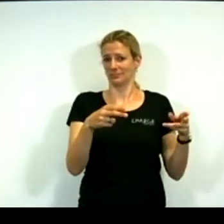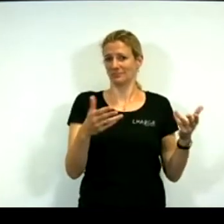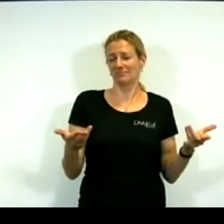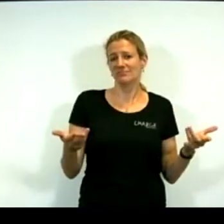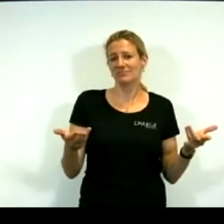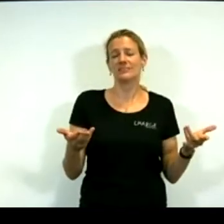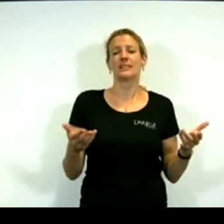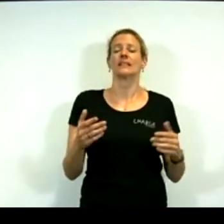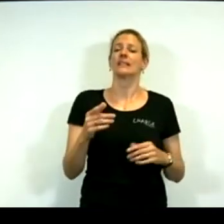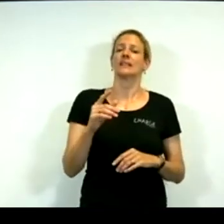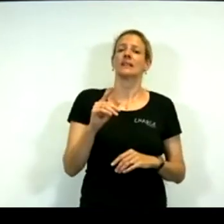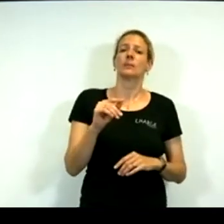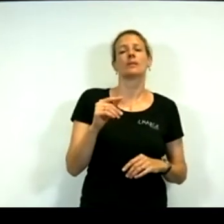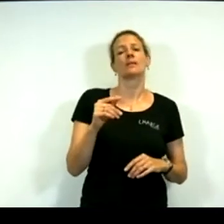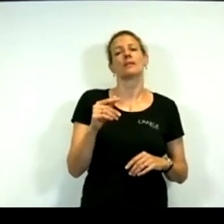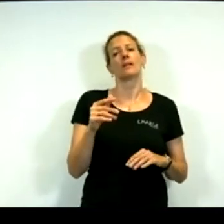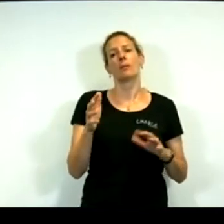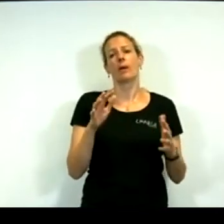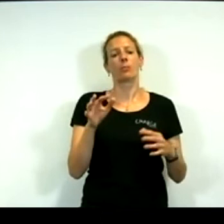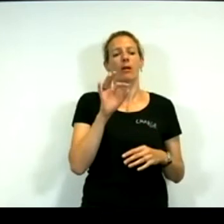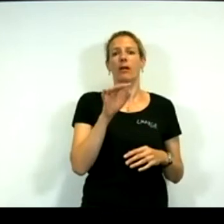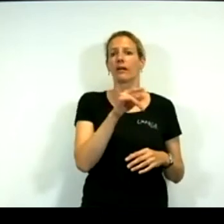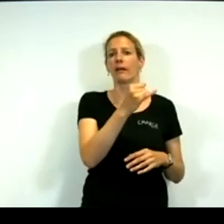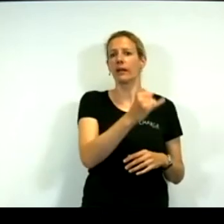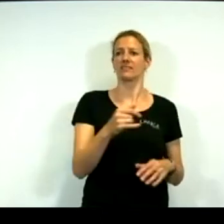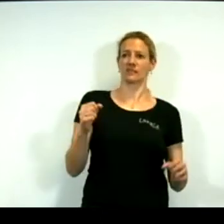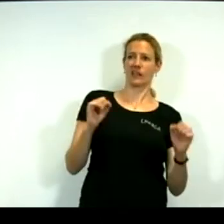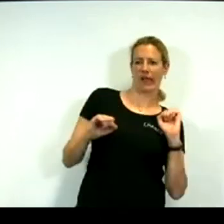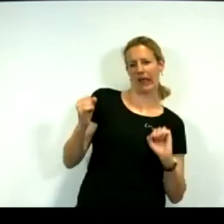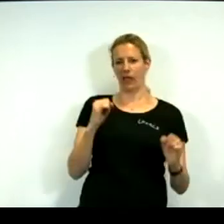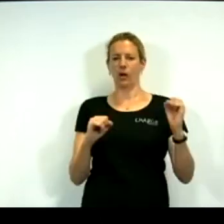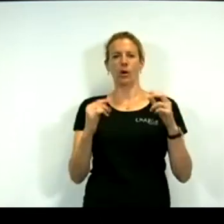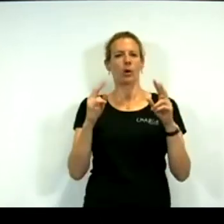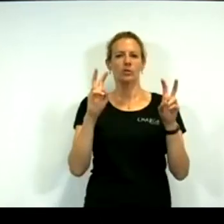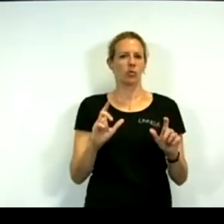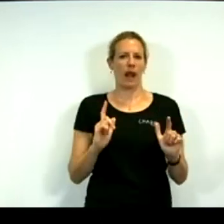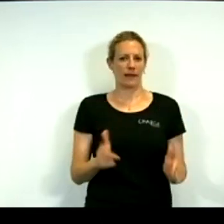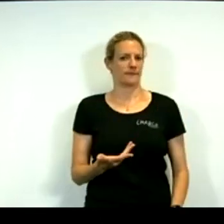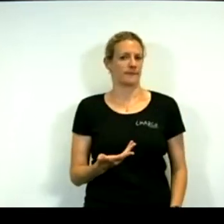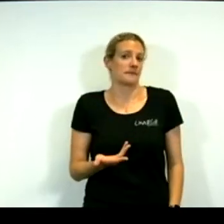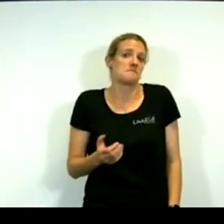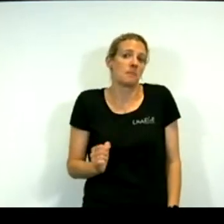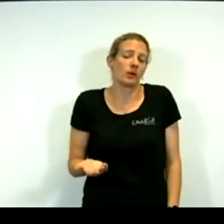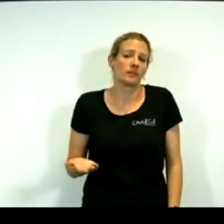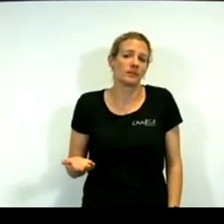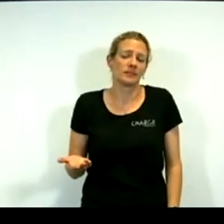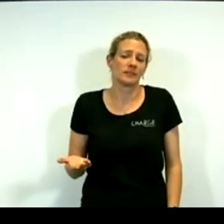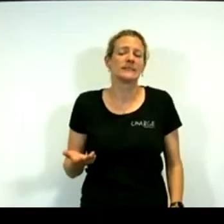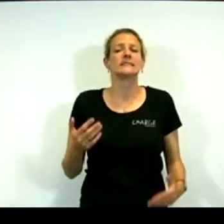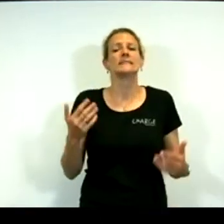child and examine them. But I would want more information about the optic